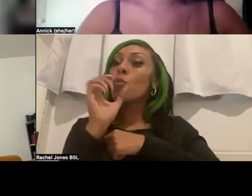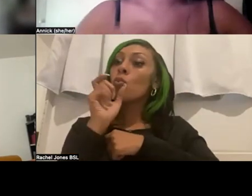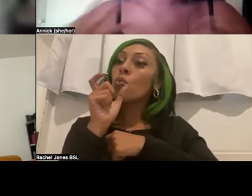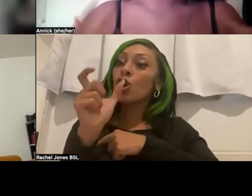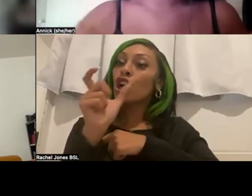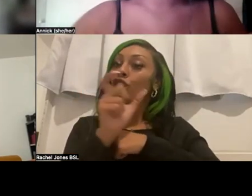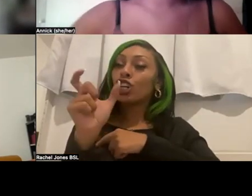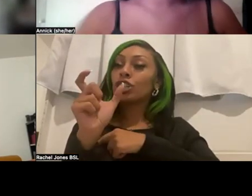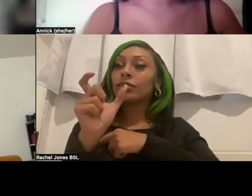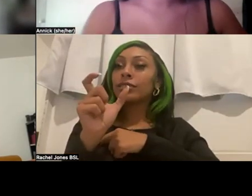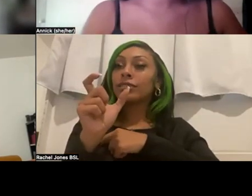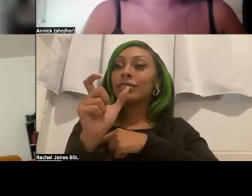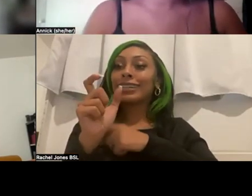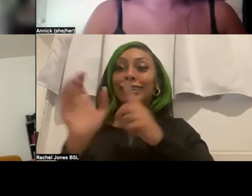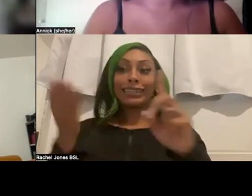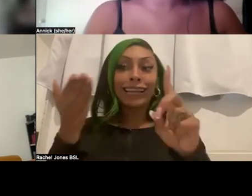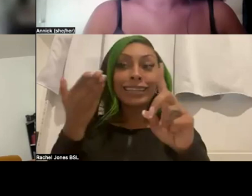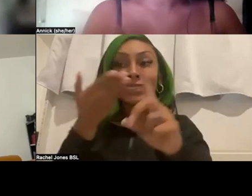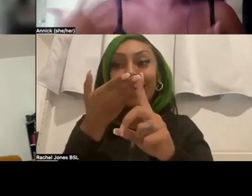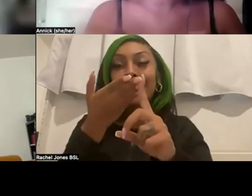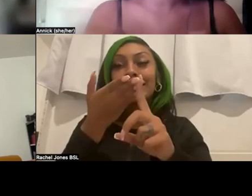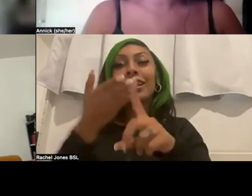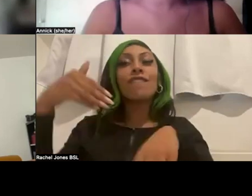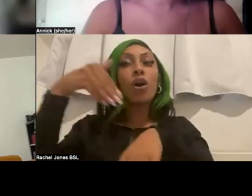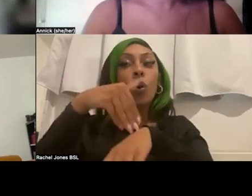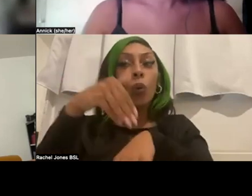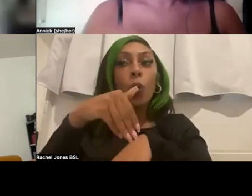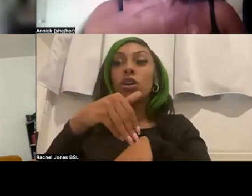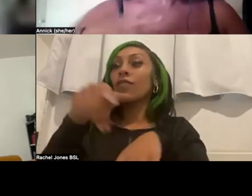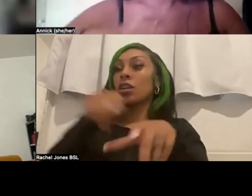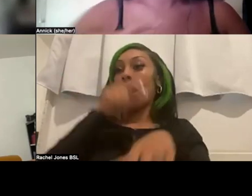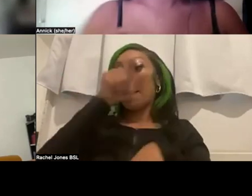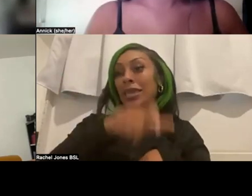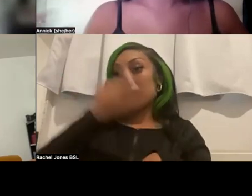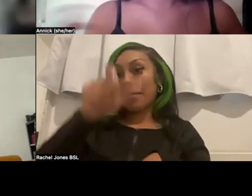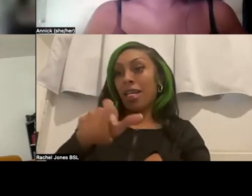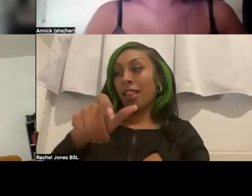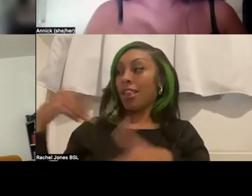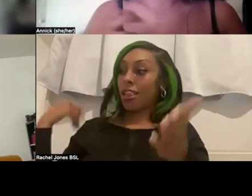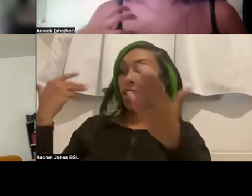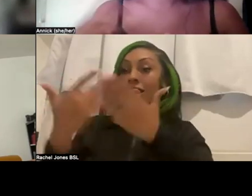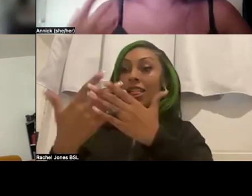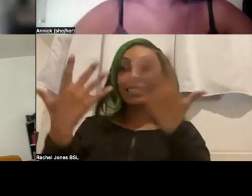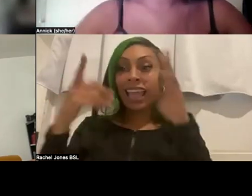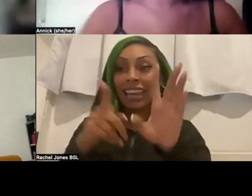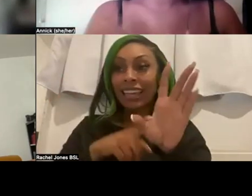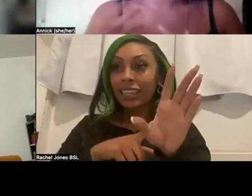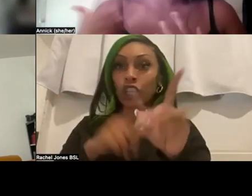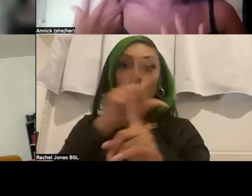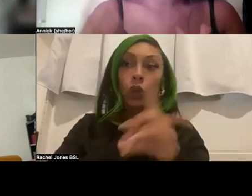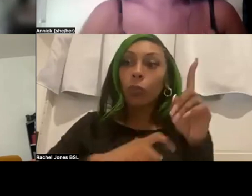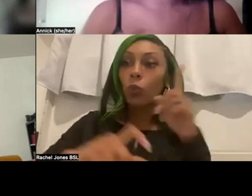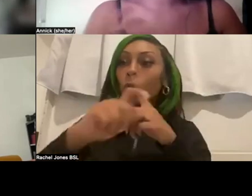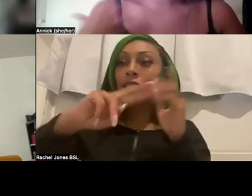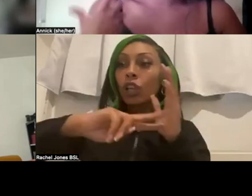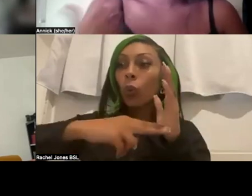its intensive courses for young people and young adults, had in the last 10 years. What sort of community